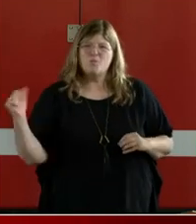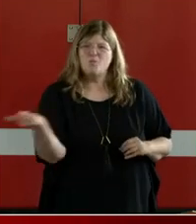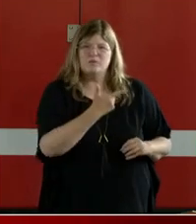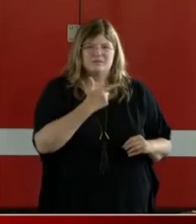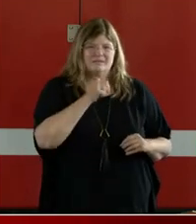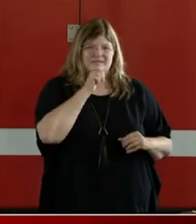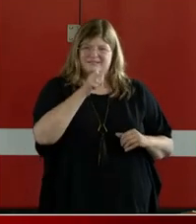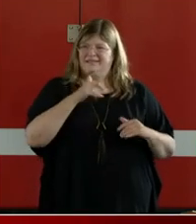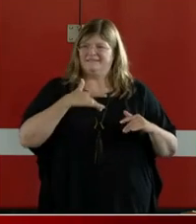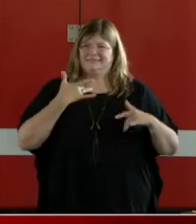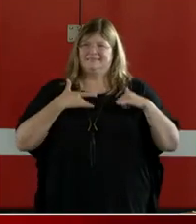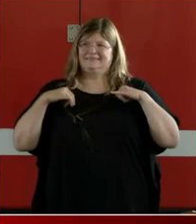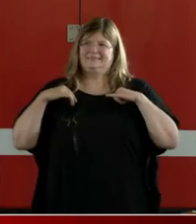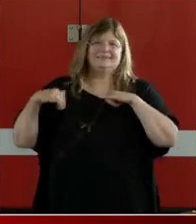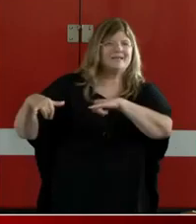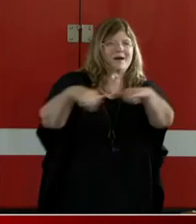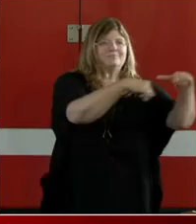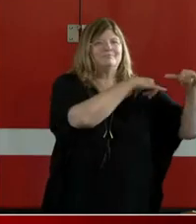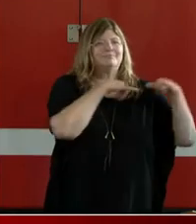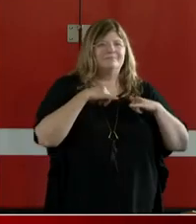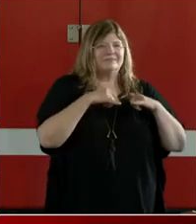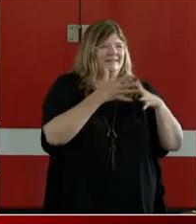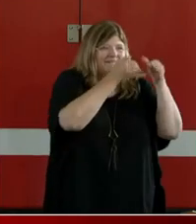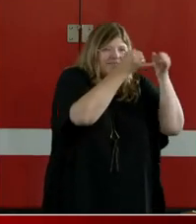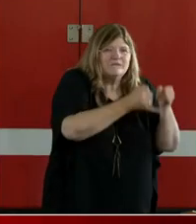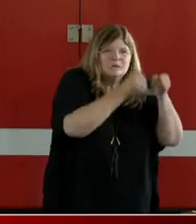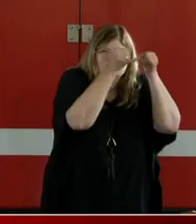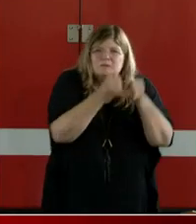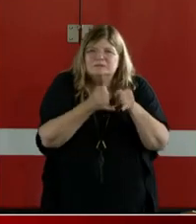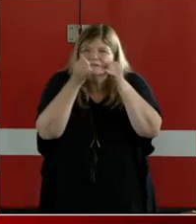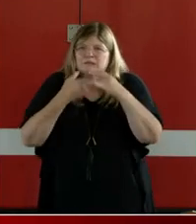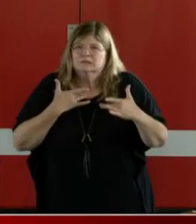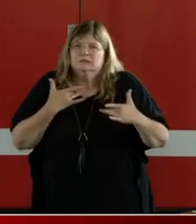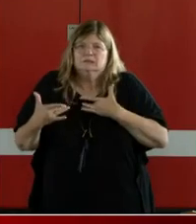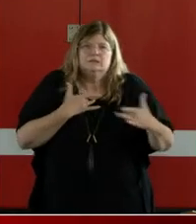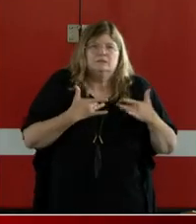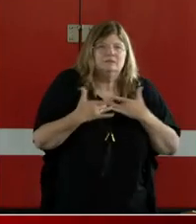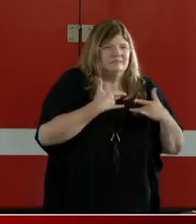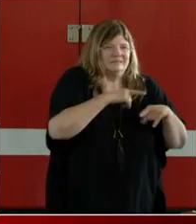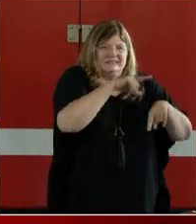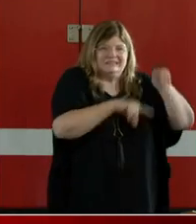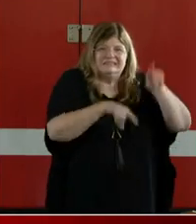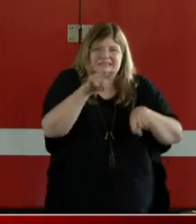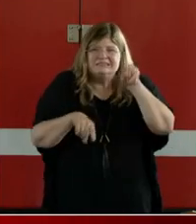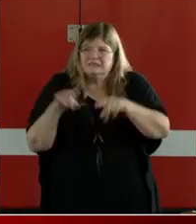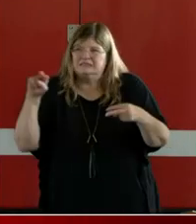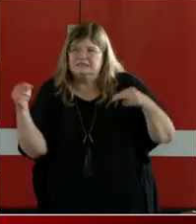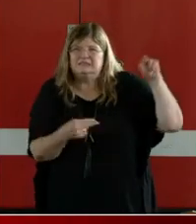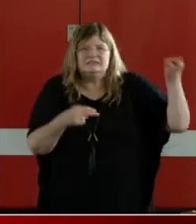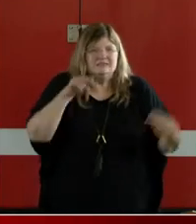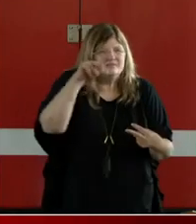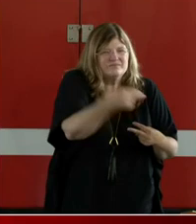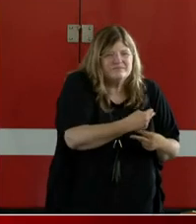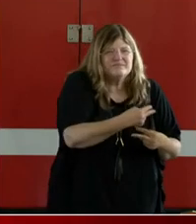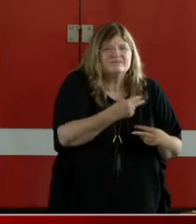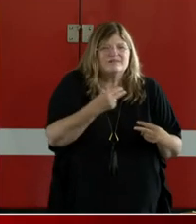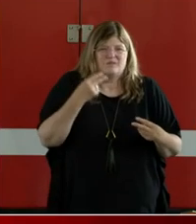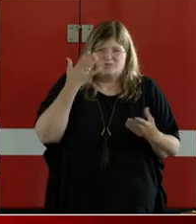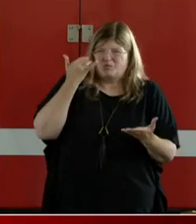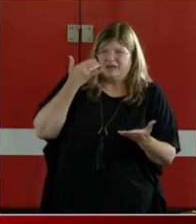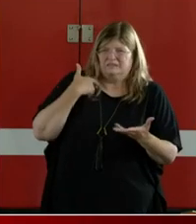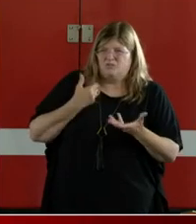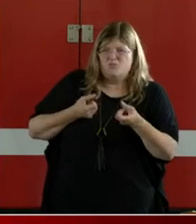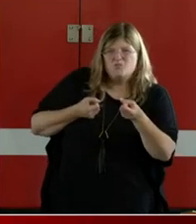this, and I think that kind of diversity of views was reflected in the working group's initial